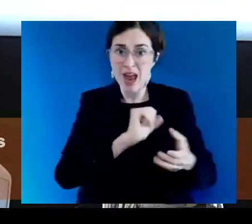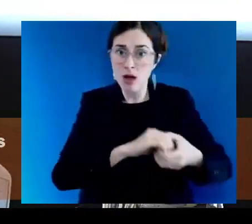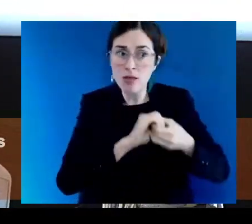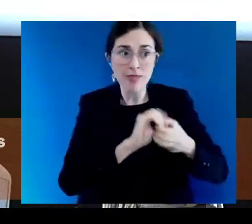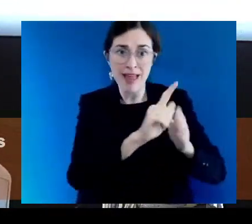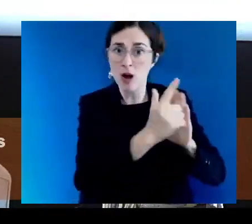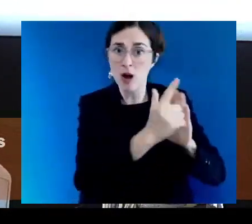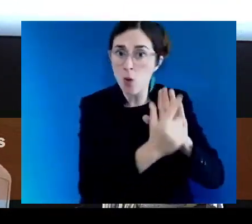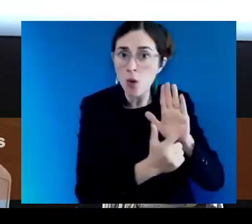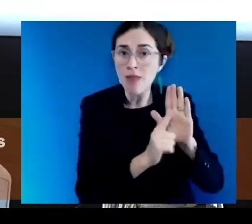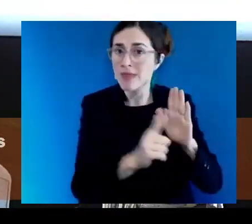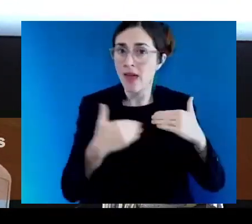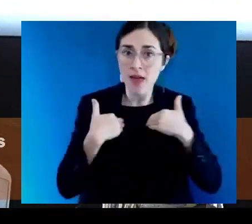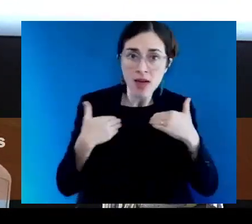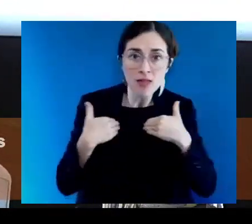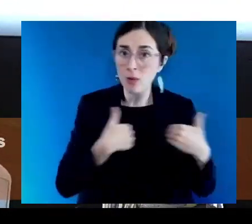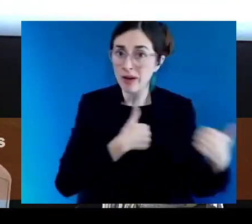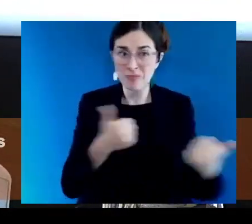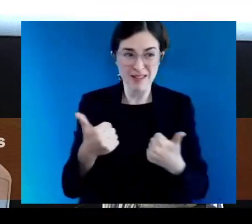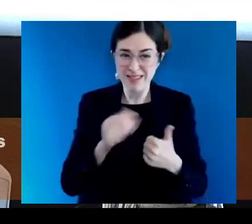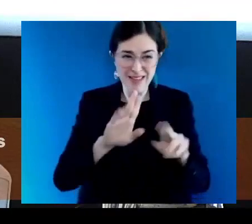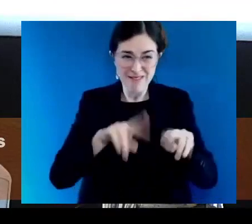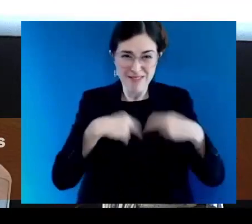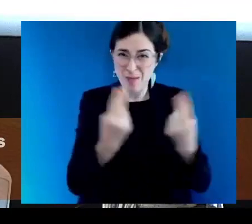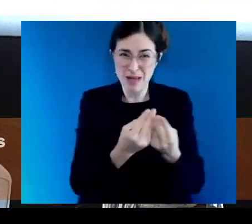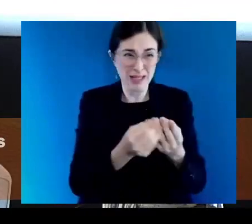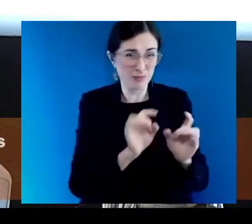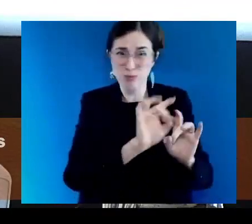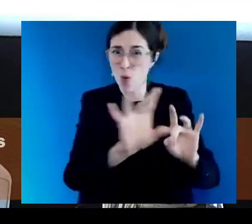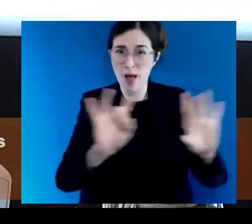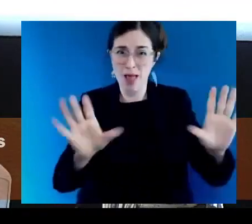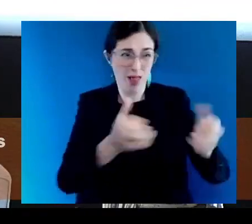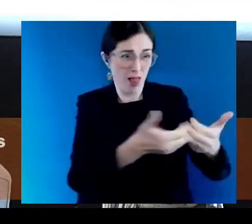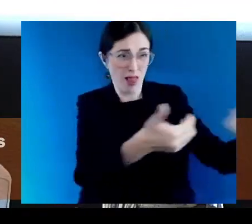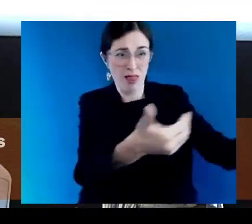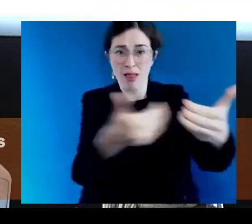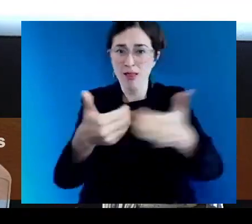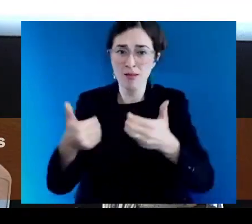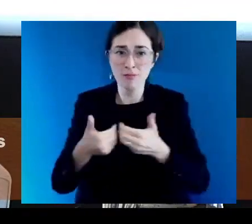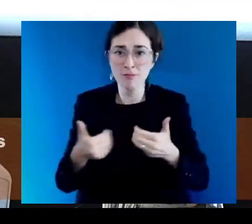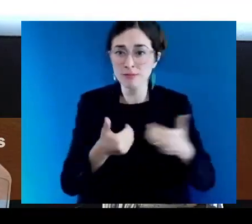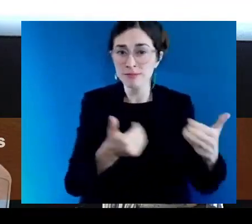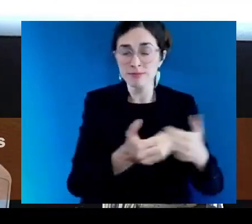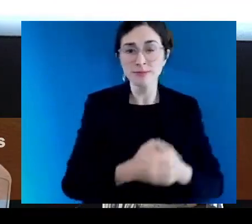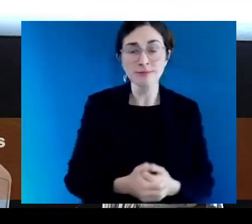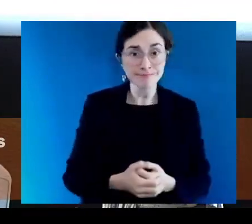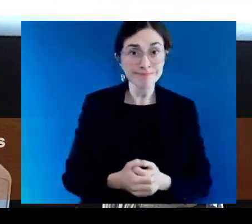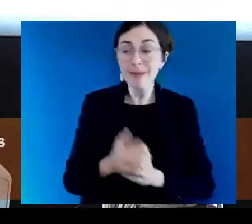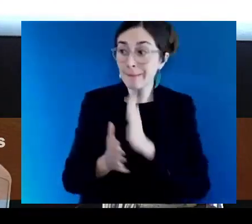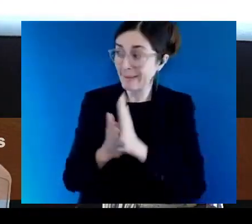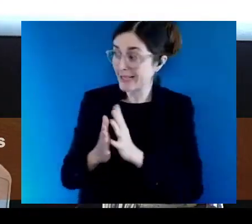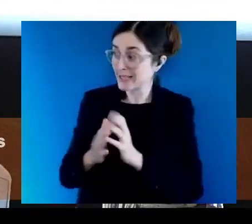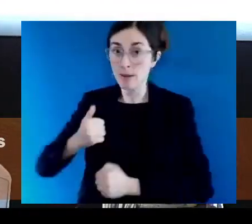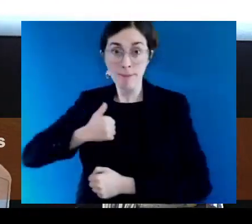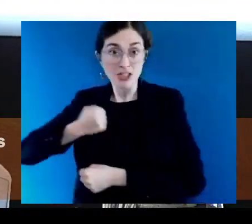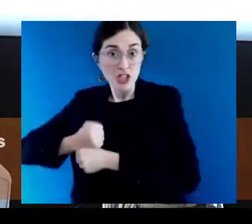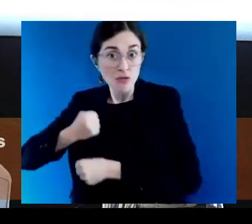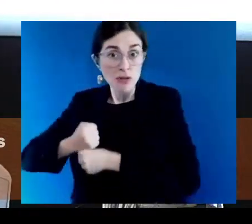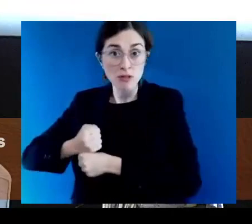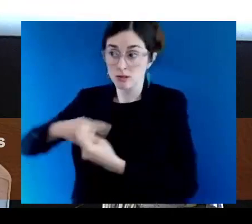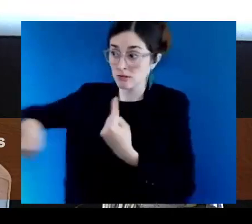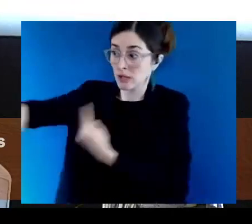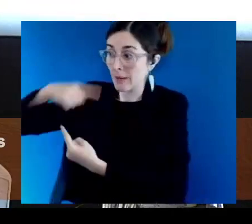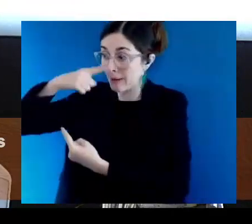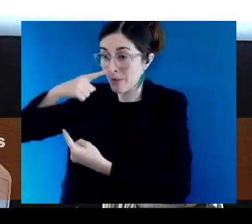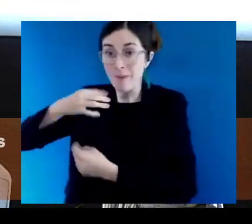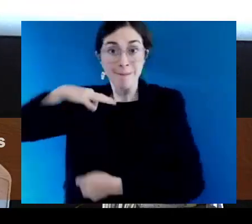and well-being, and tore families apart. Who benefited? I and my generation did, and the generations before me